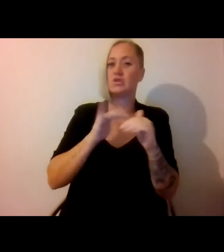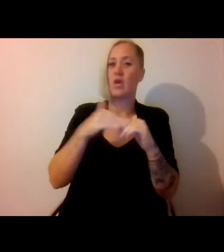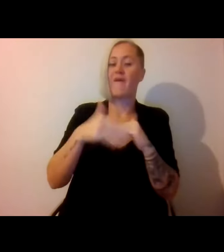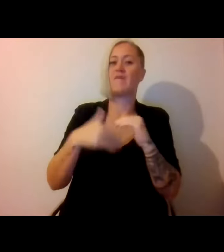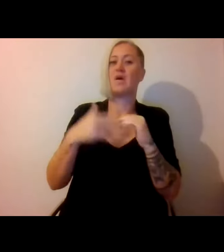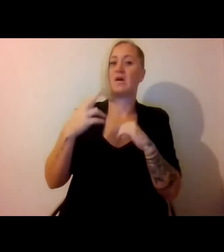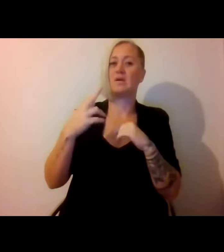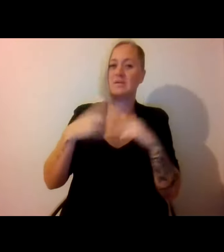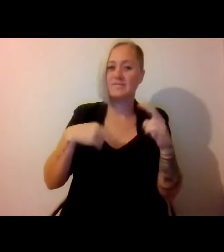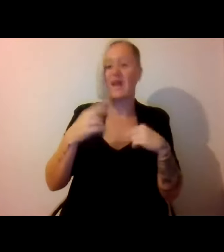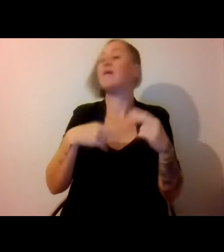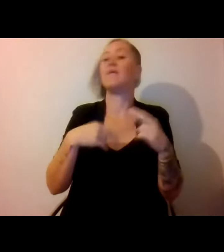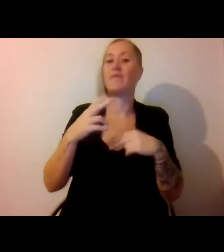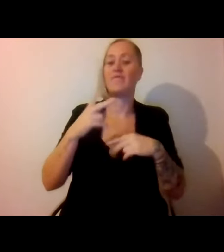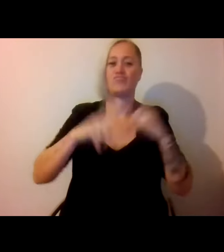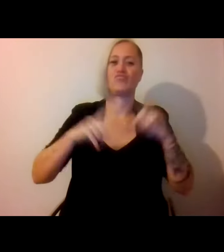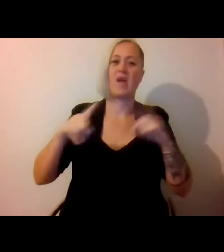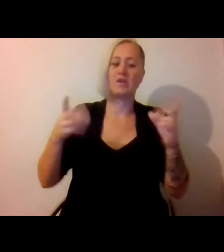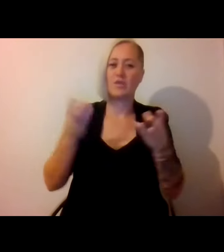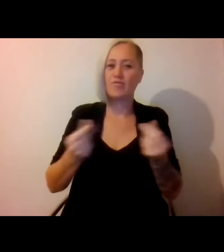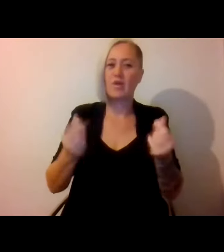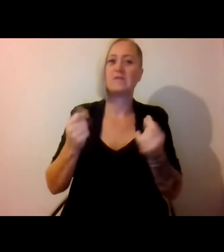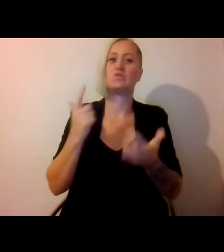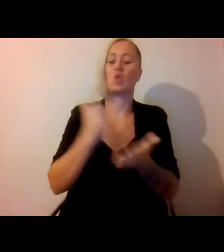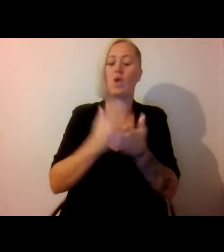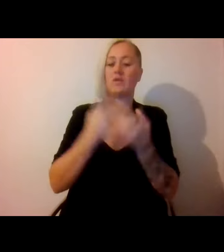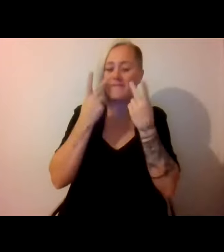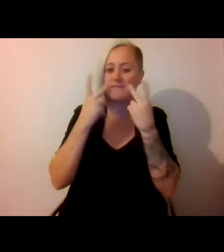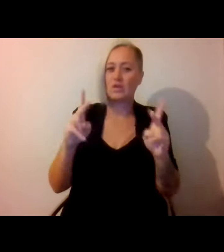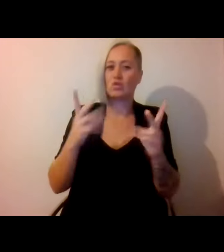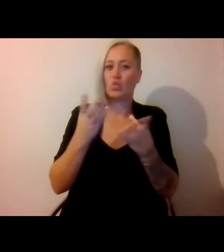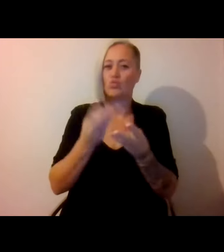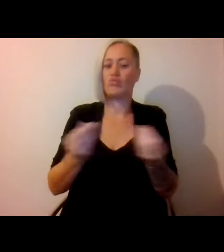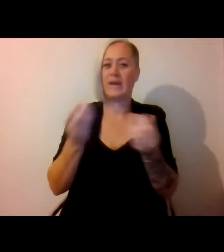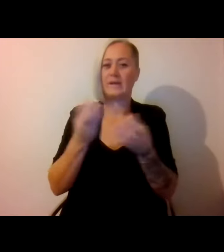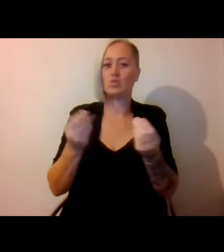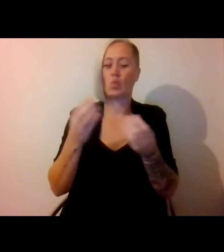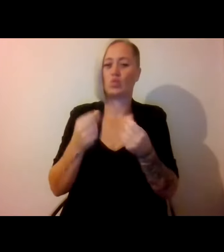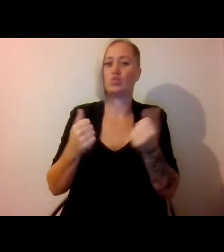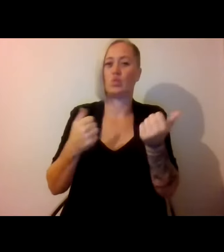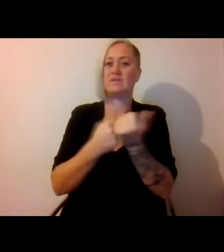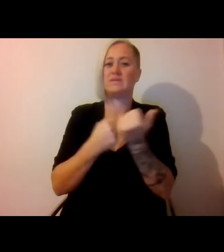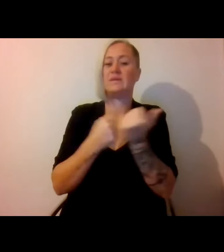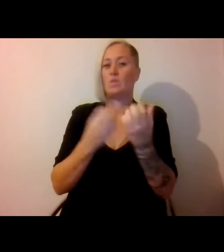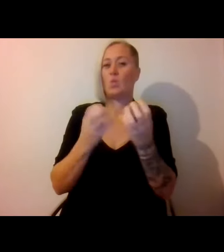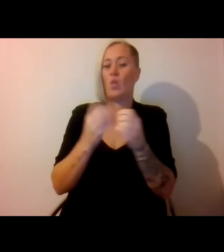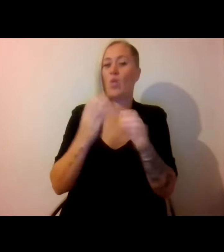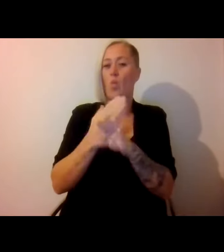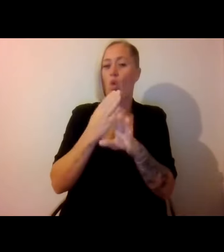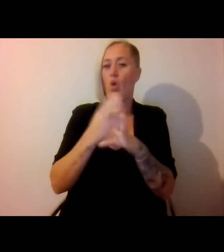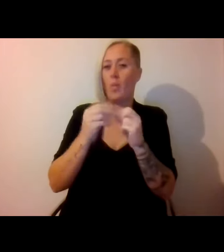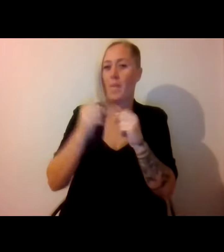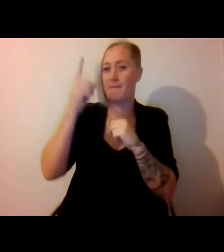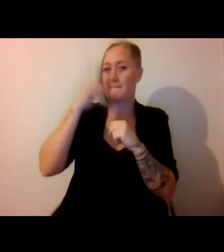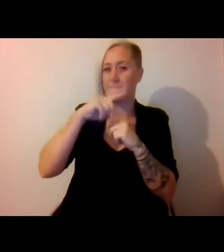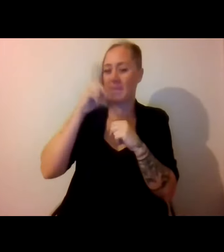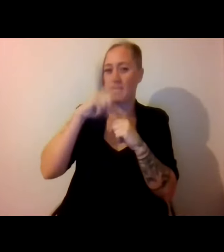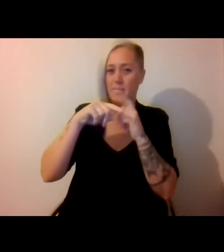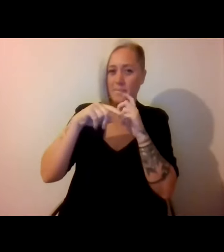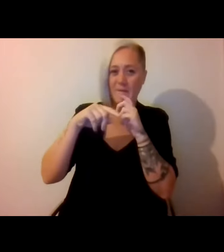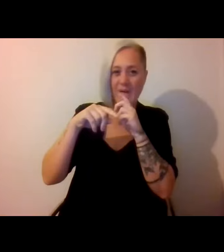range of resources, lots of visual resources to assist with working with people doing